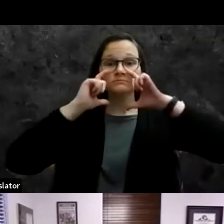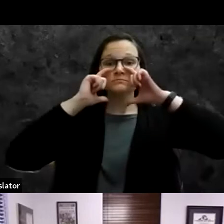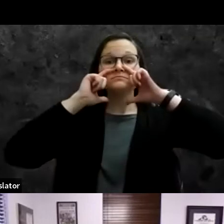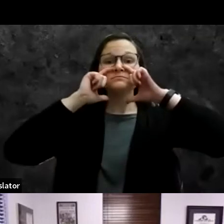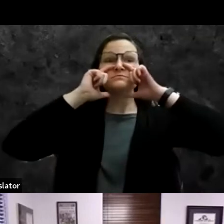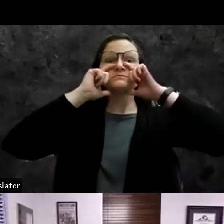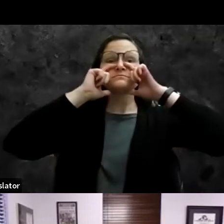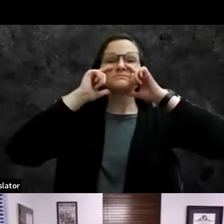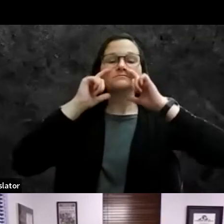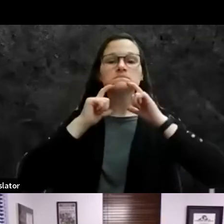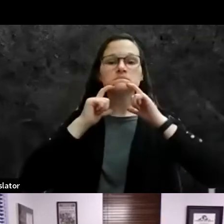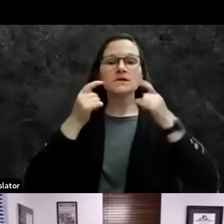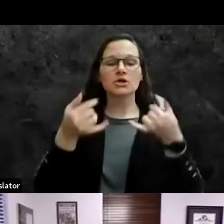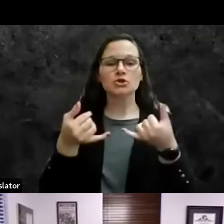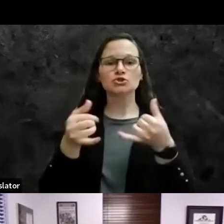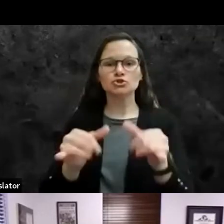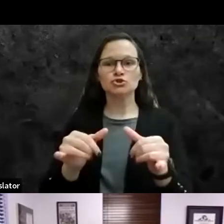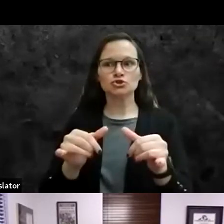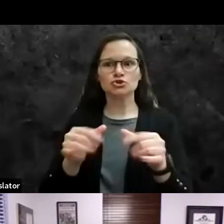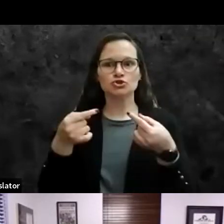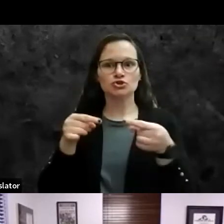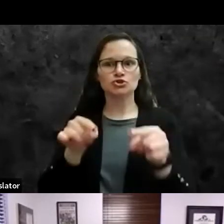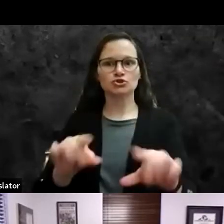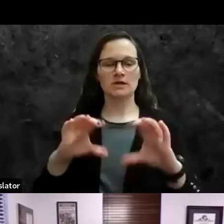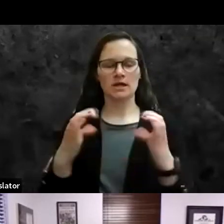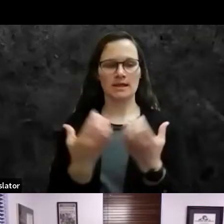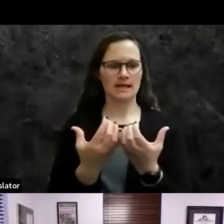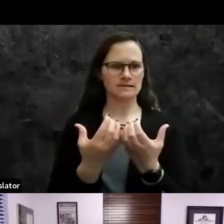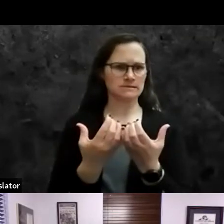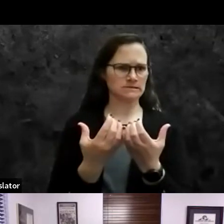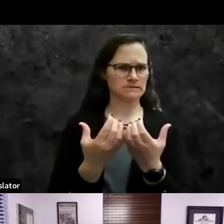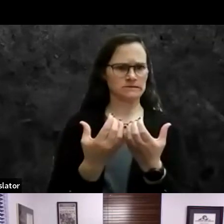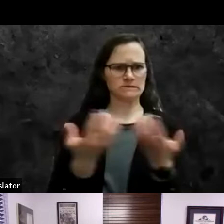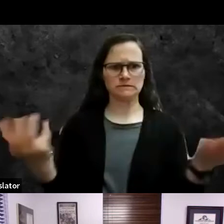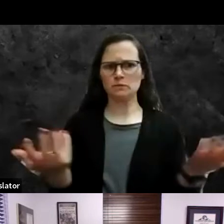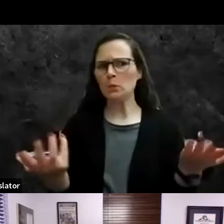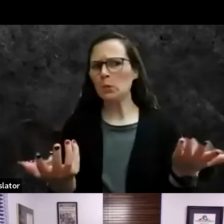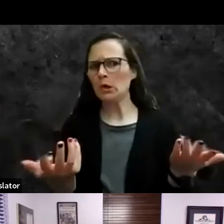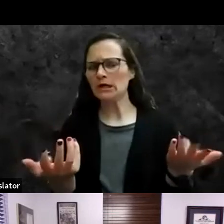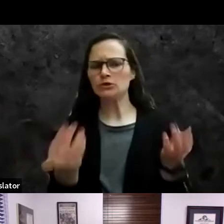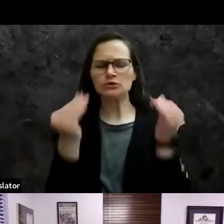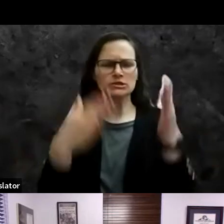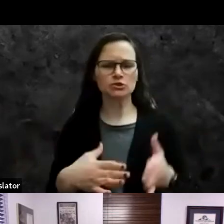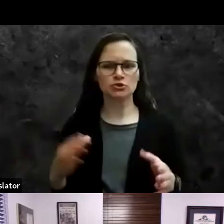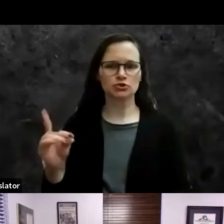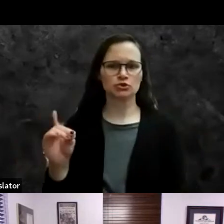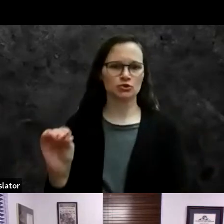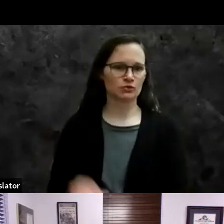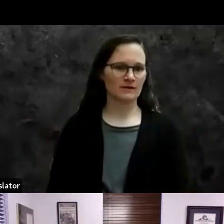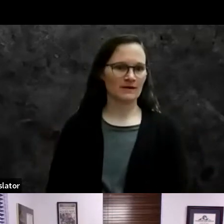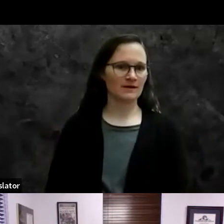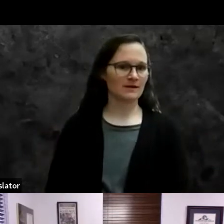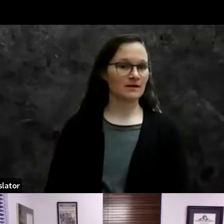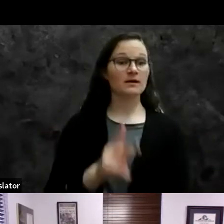class, what is the protocol for instructors? Thank you, Dr. Johnston, and Kathryn Hanley's got it